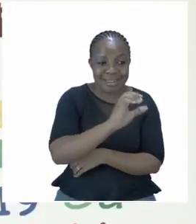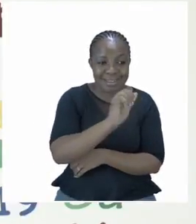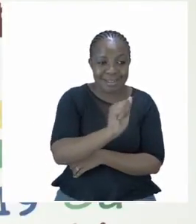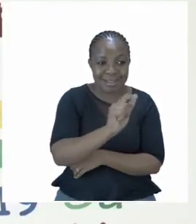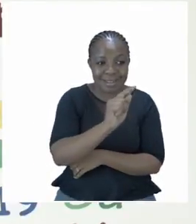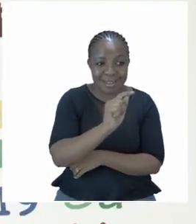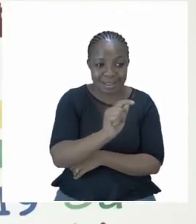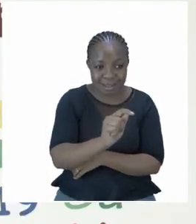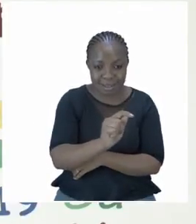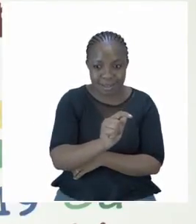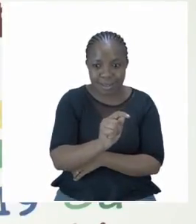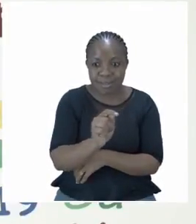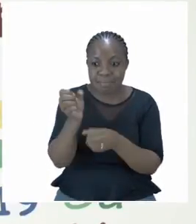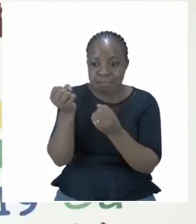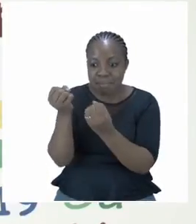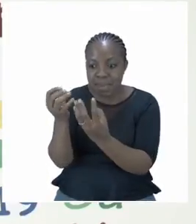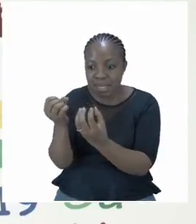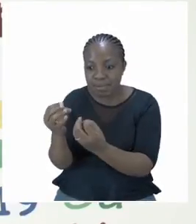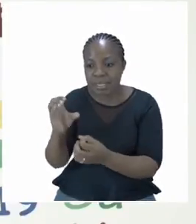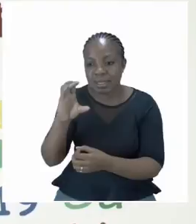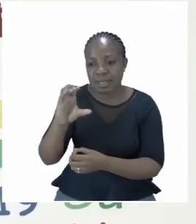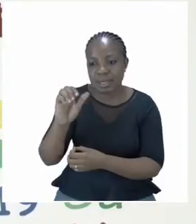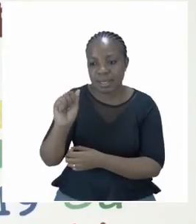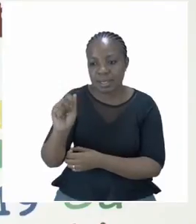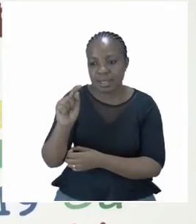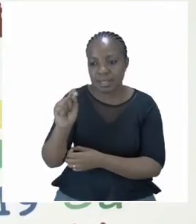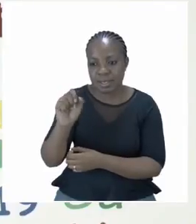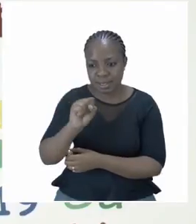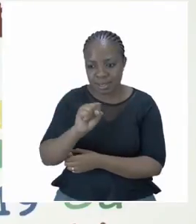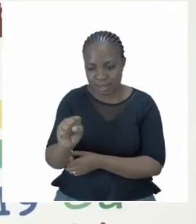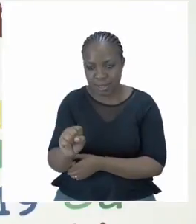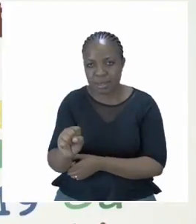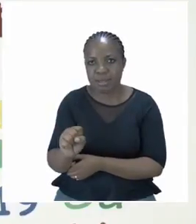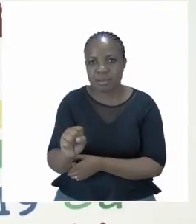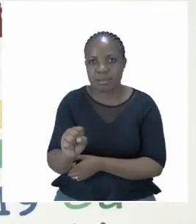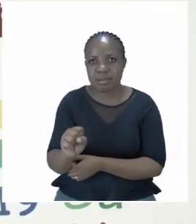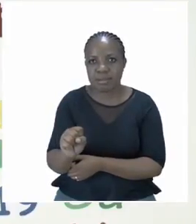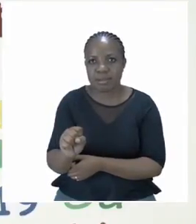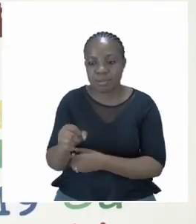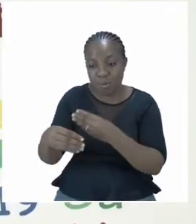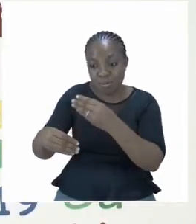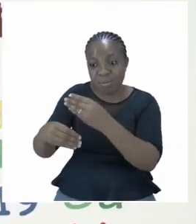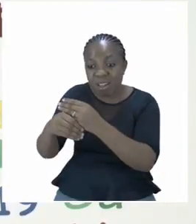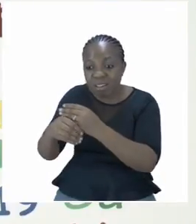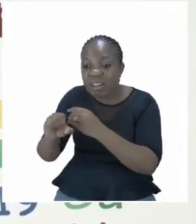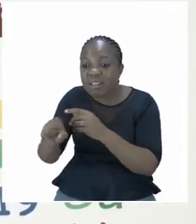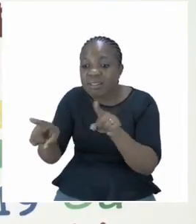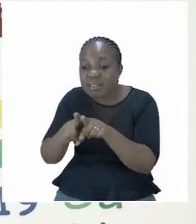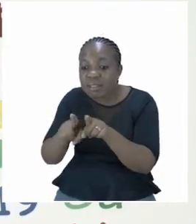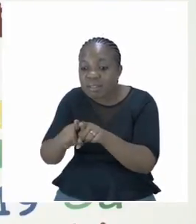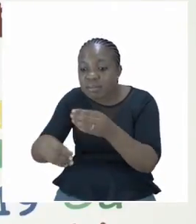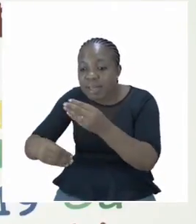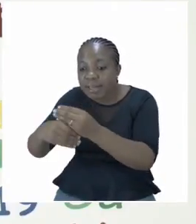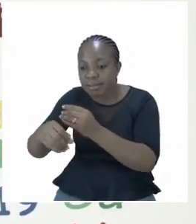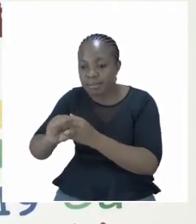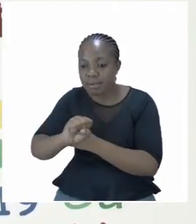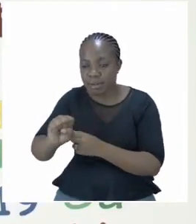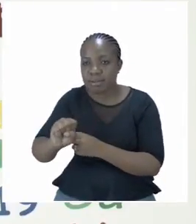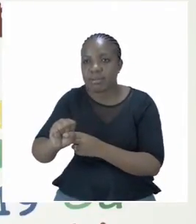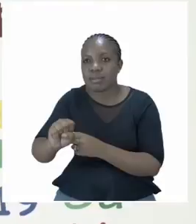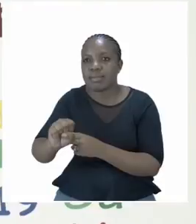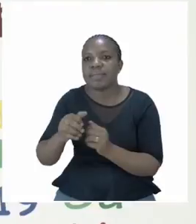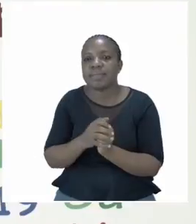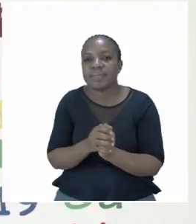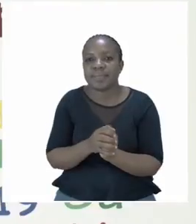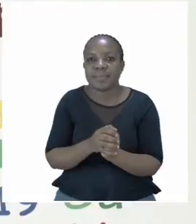many cats. I have added my S. Have you? Very good, grade 2s. Now